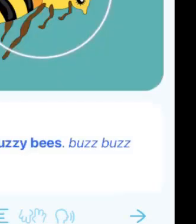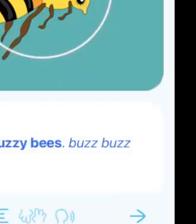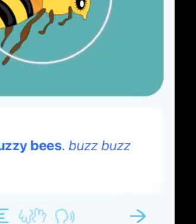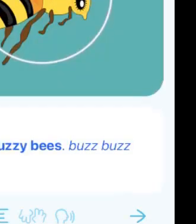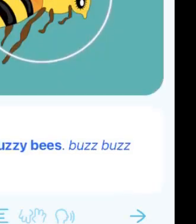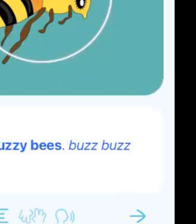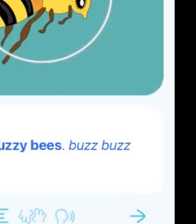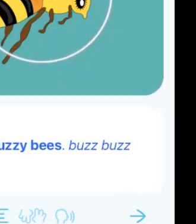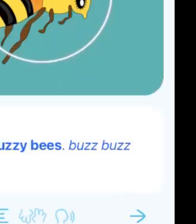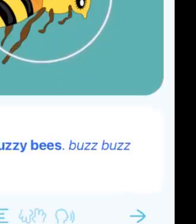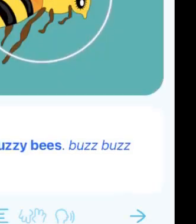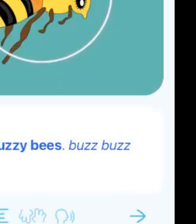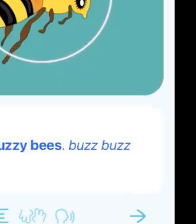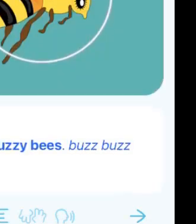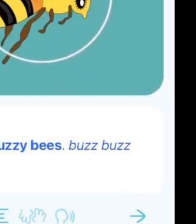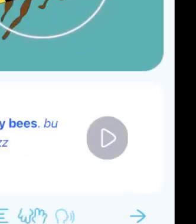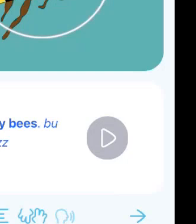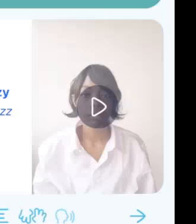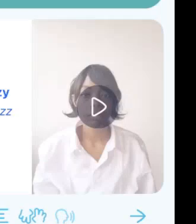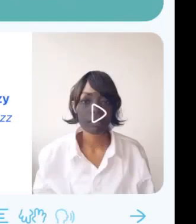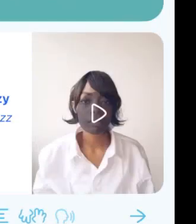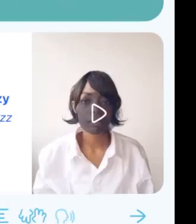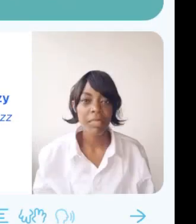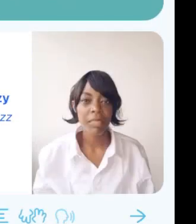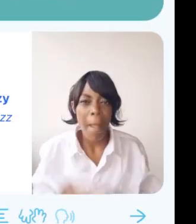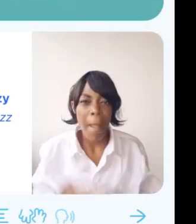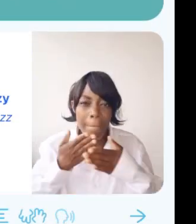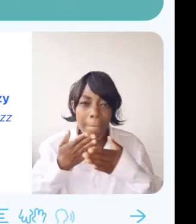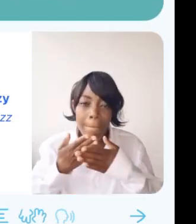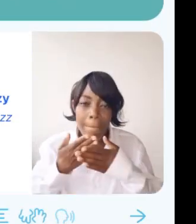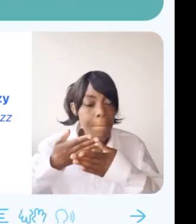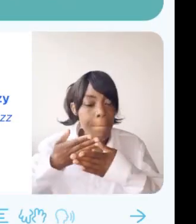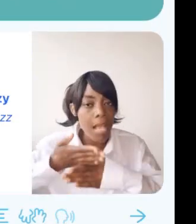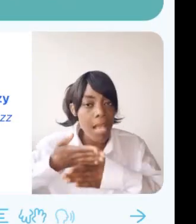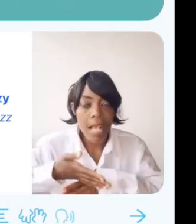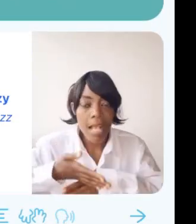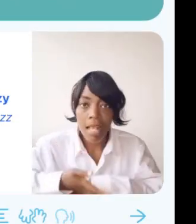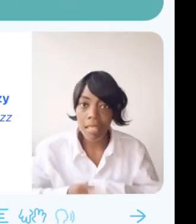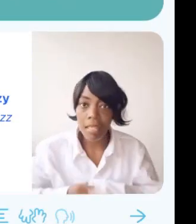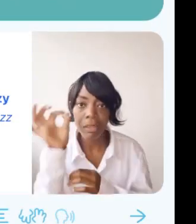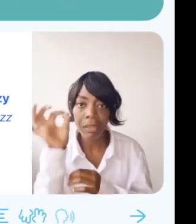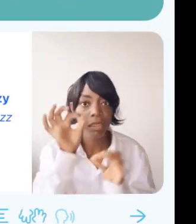And then you could read. You could look at the sign language.